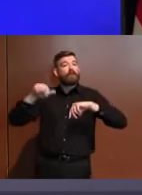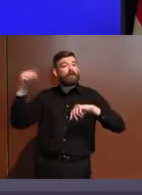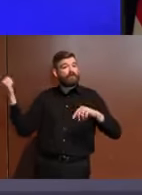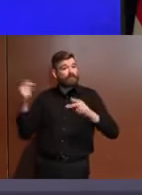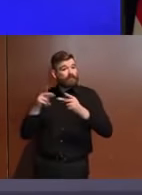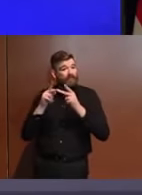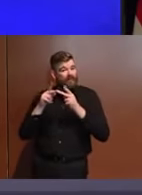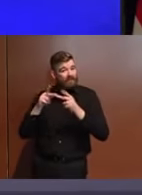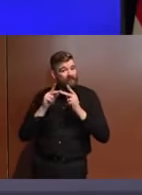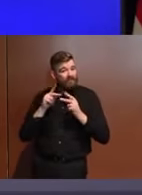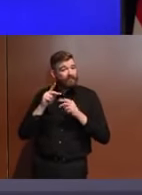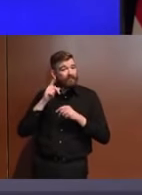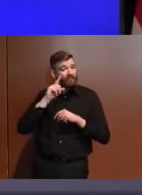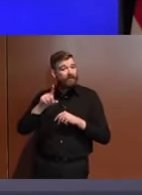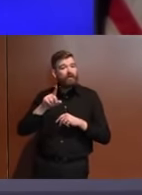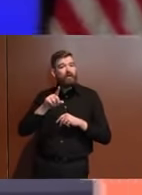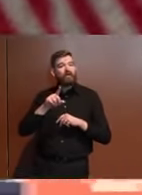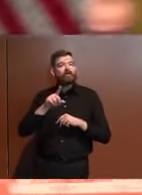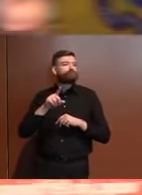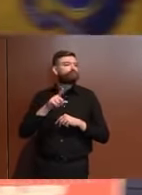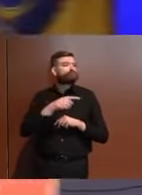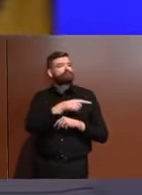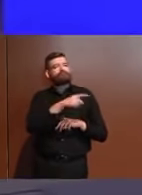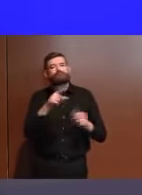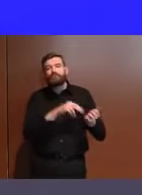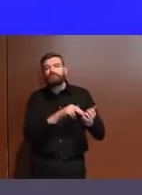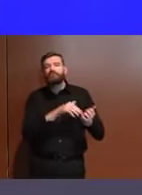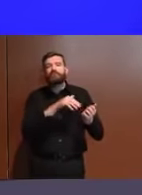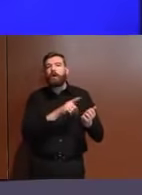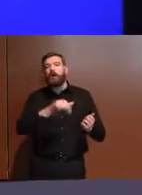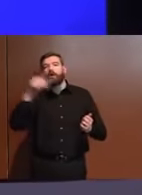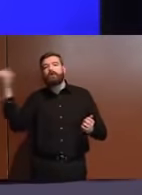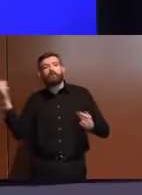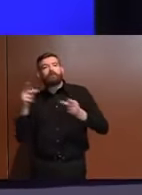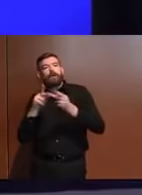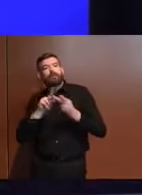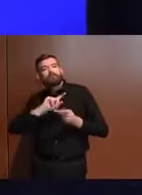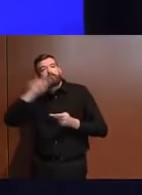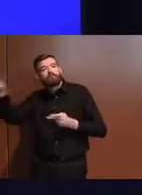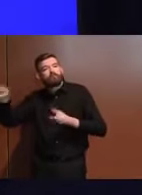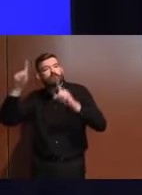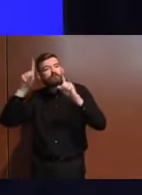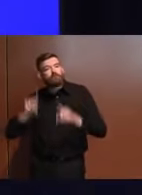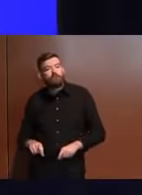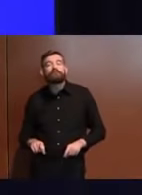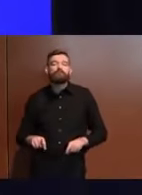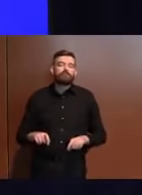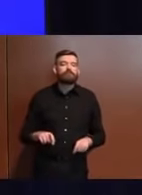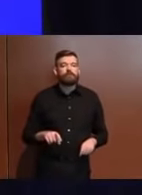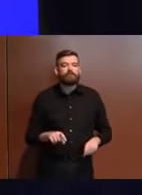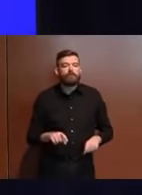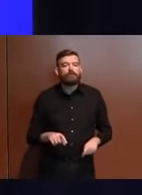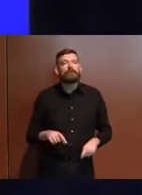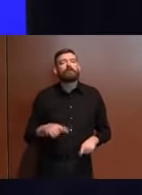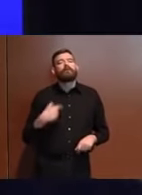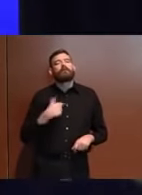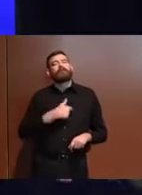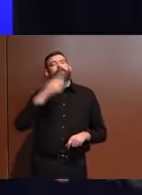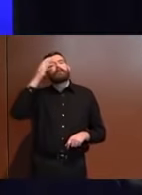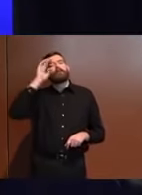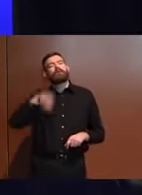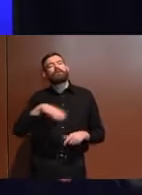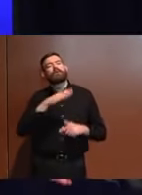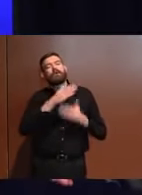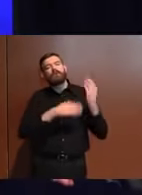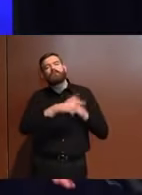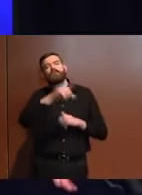Do you know of any? I don't think completely dedicated to it, but I know of first responders and symptomatic health that are getting checked on